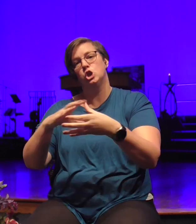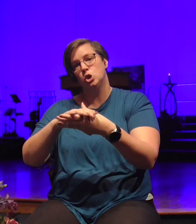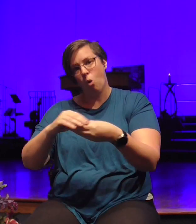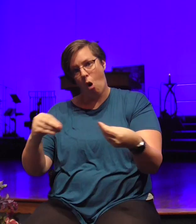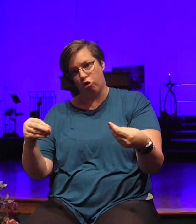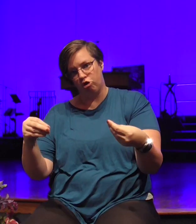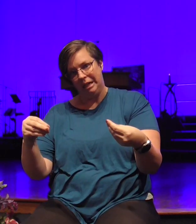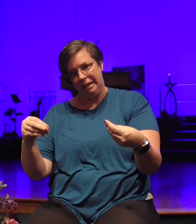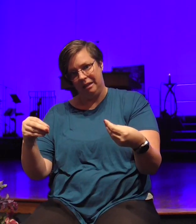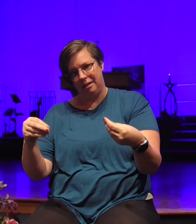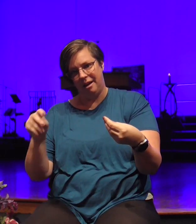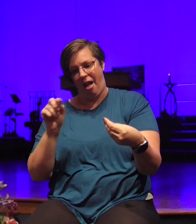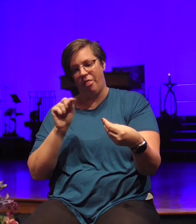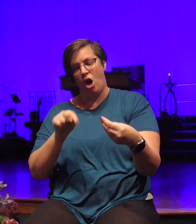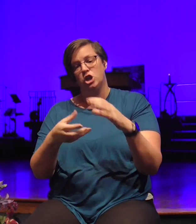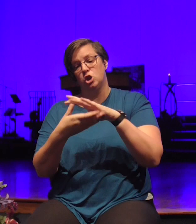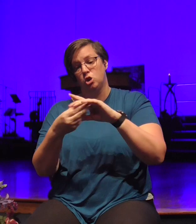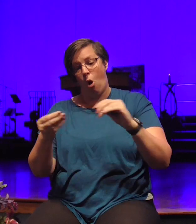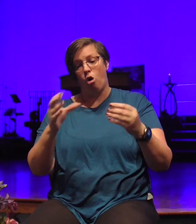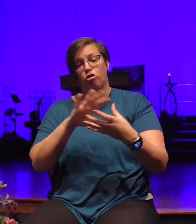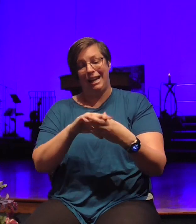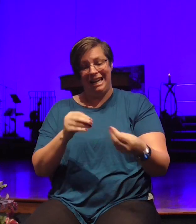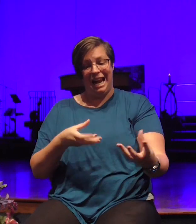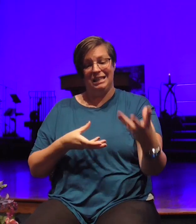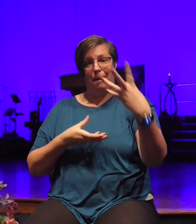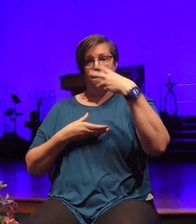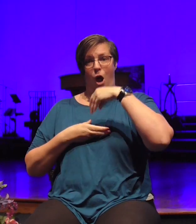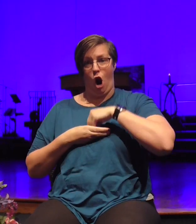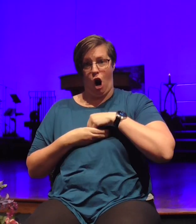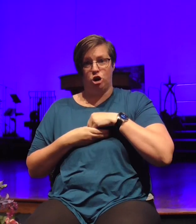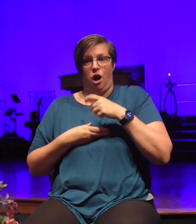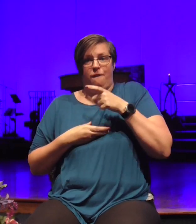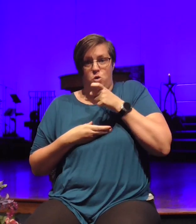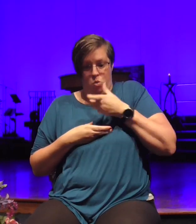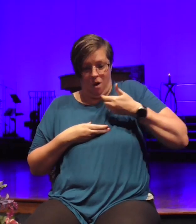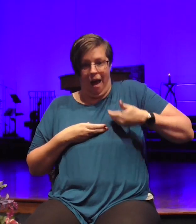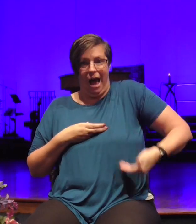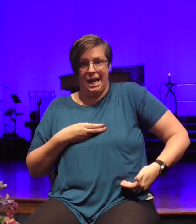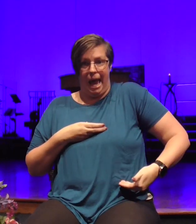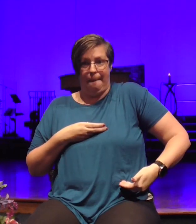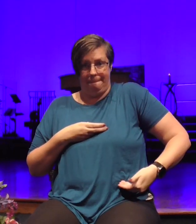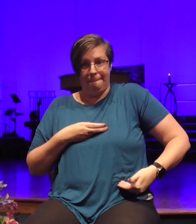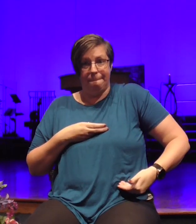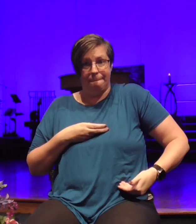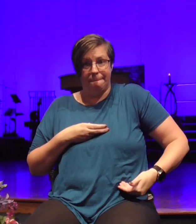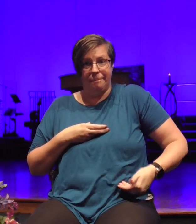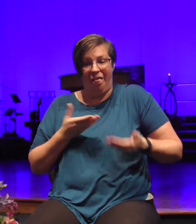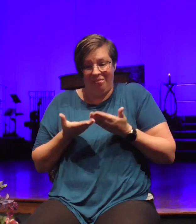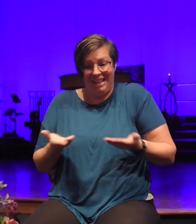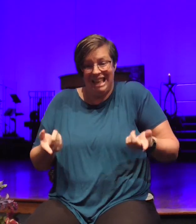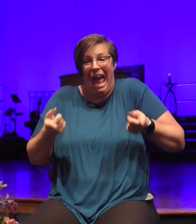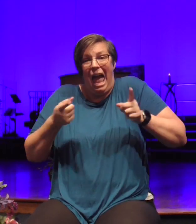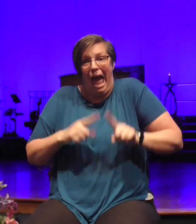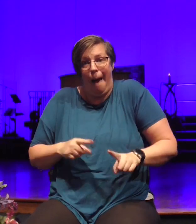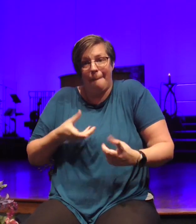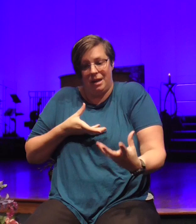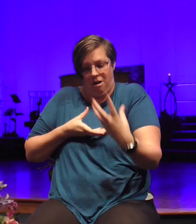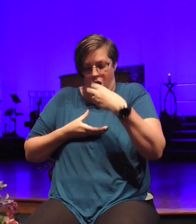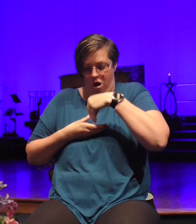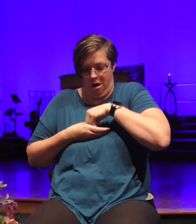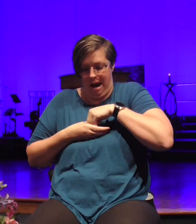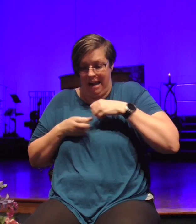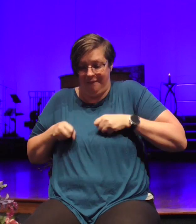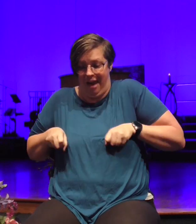is a part of who I am. The things that have happened are a part of who I am. And if I allow myself to hold them in this